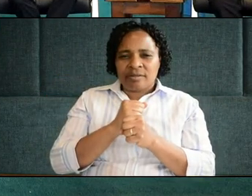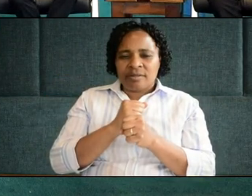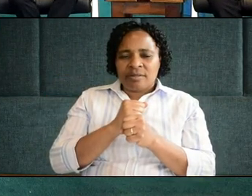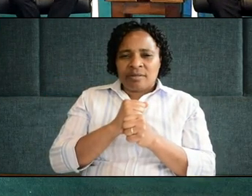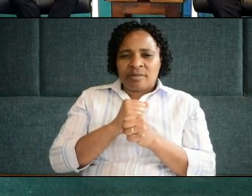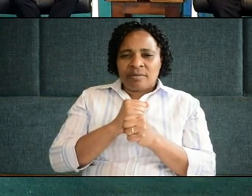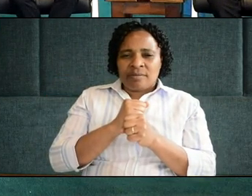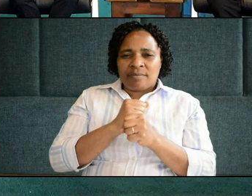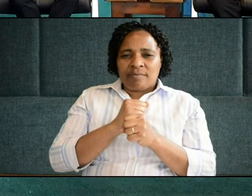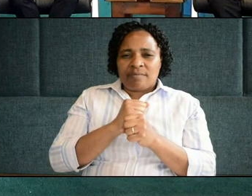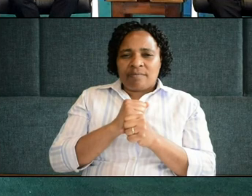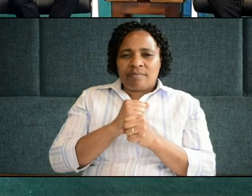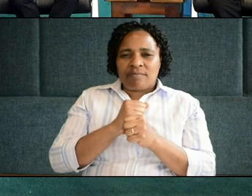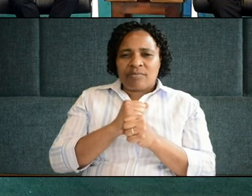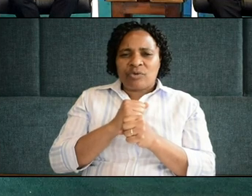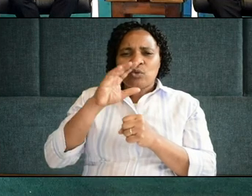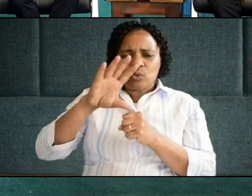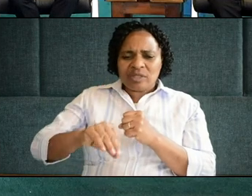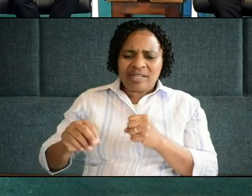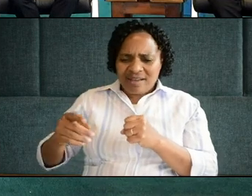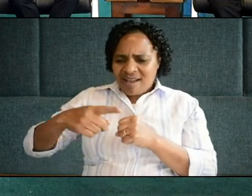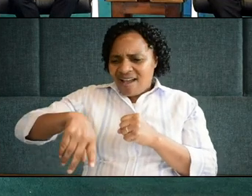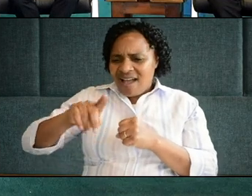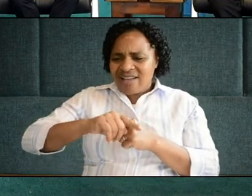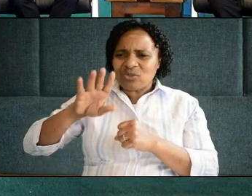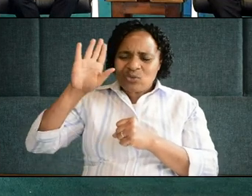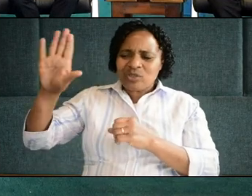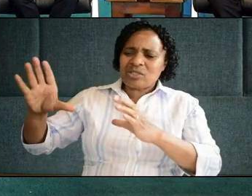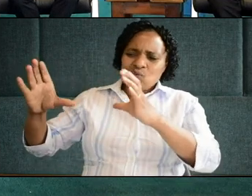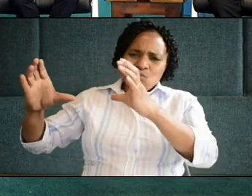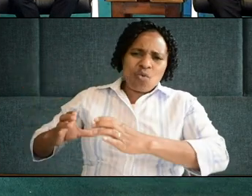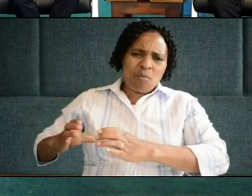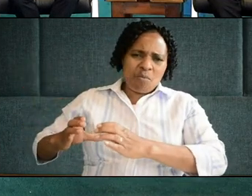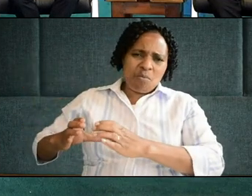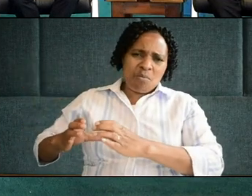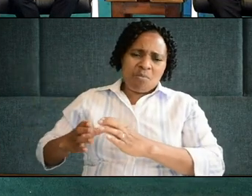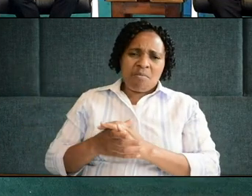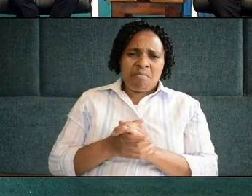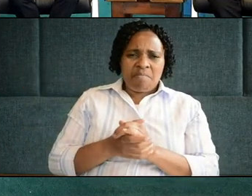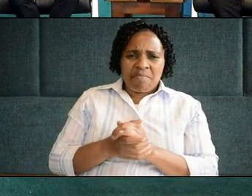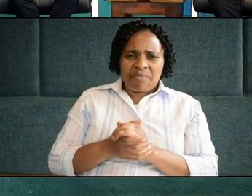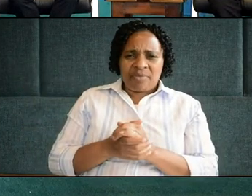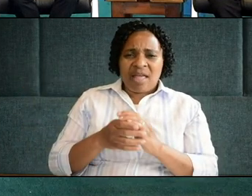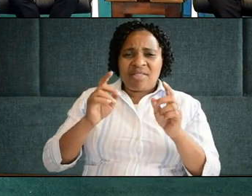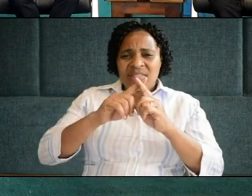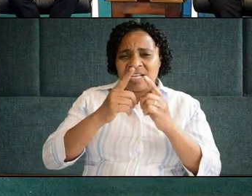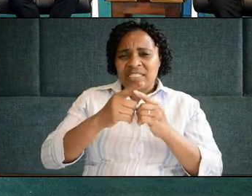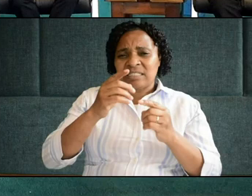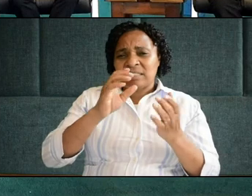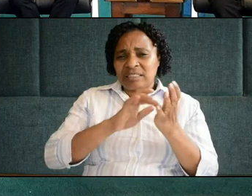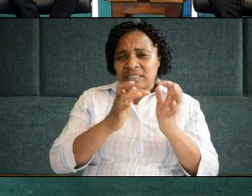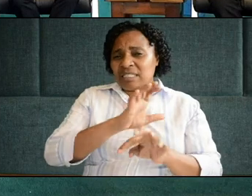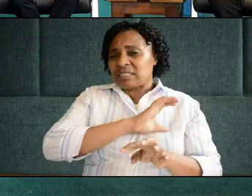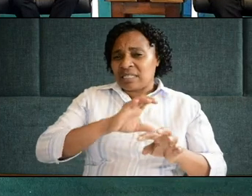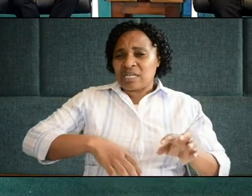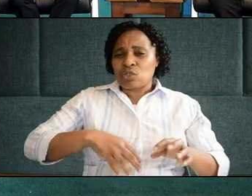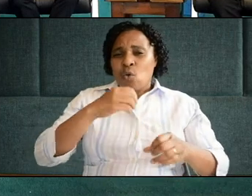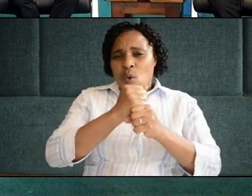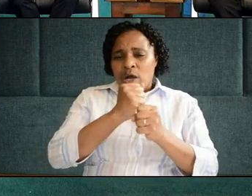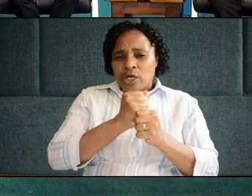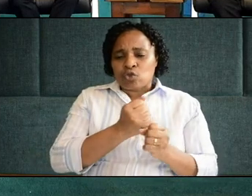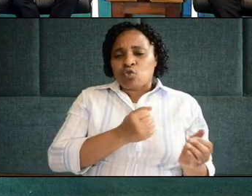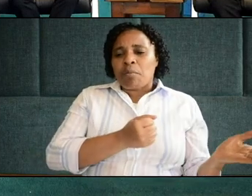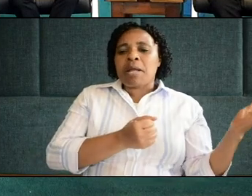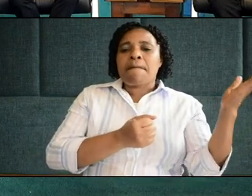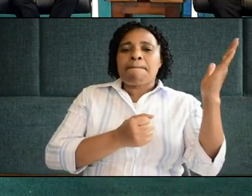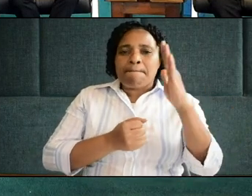to take us to his fold, and Christ is working to bring us back